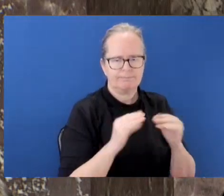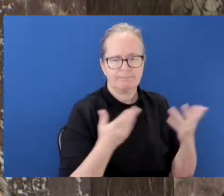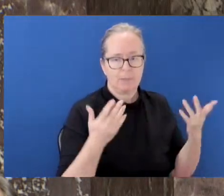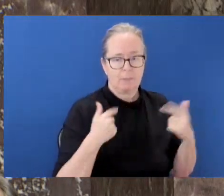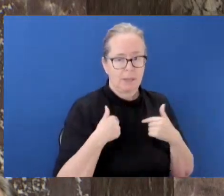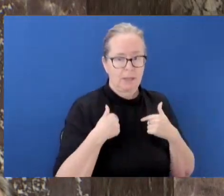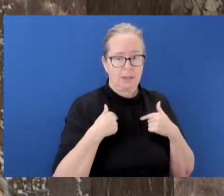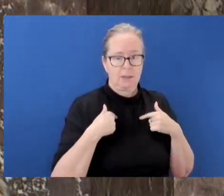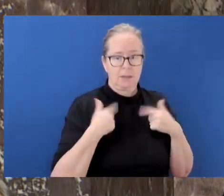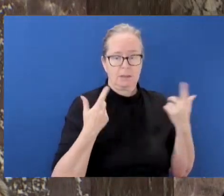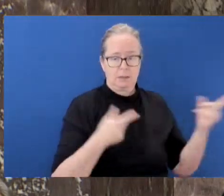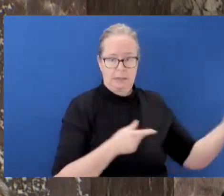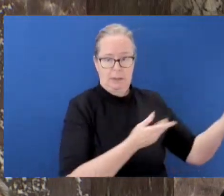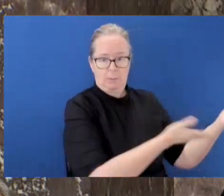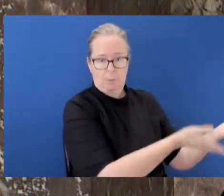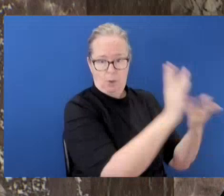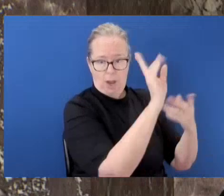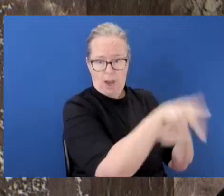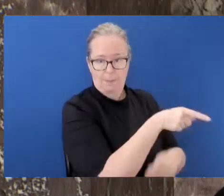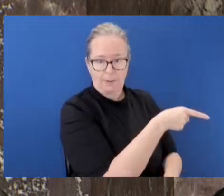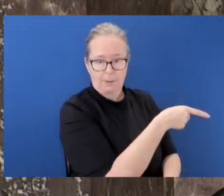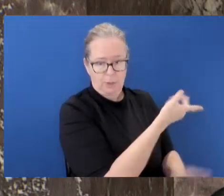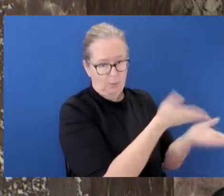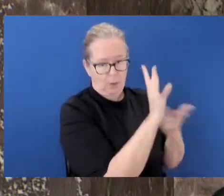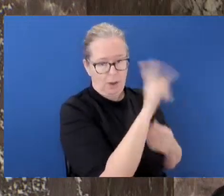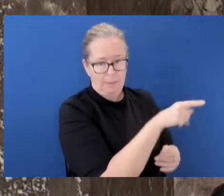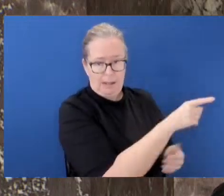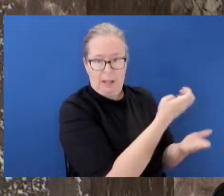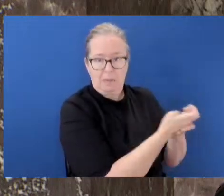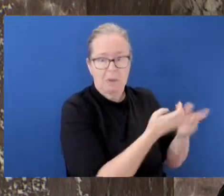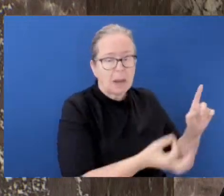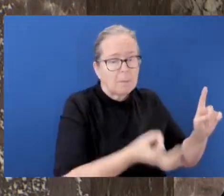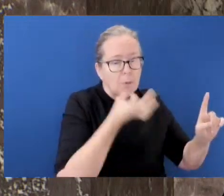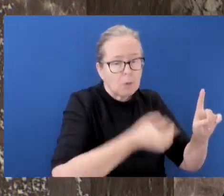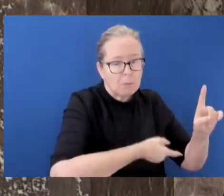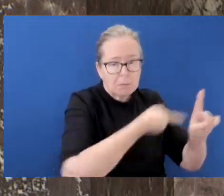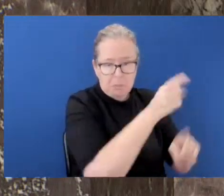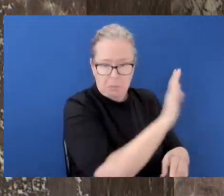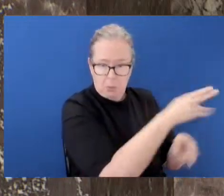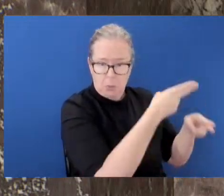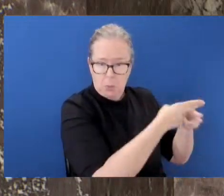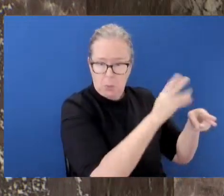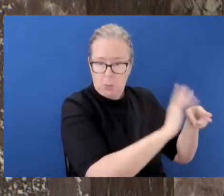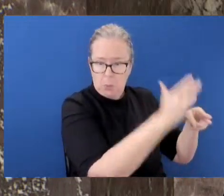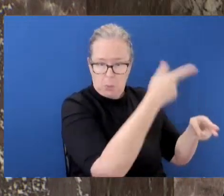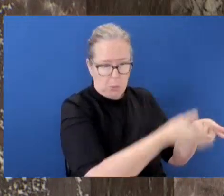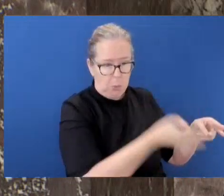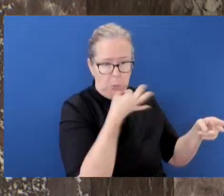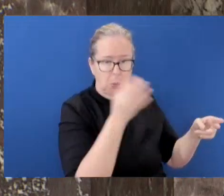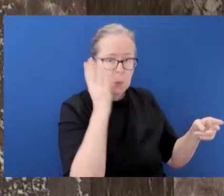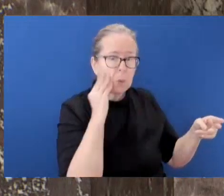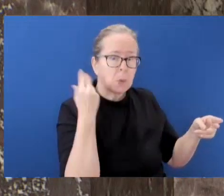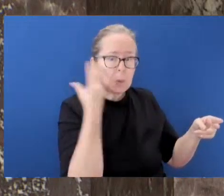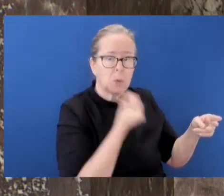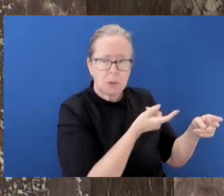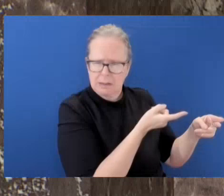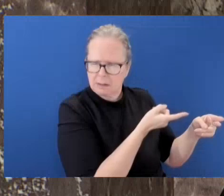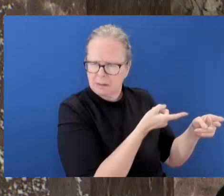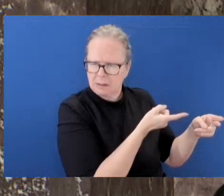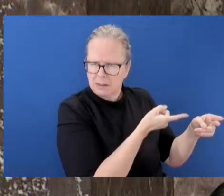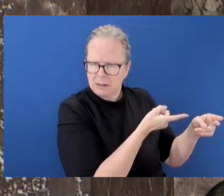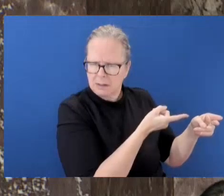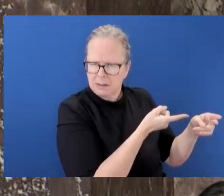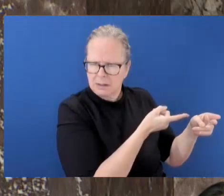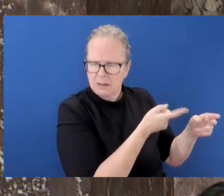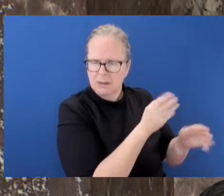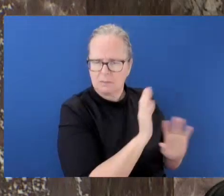plan. Said they mentioned nothing about supply, and the reason why is because the NDP has done already everything that's needed